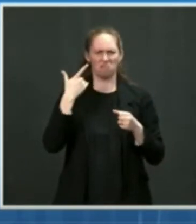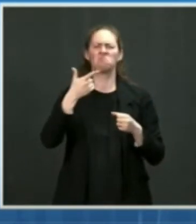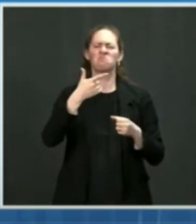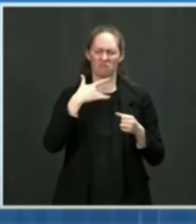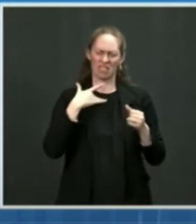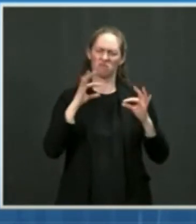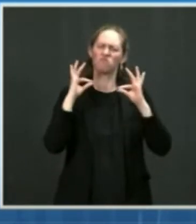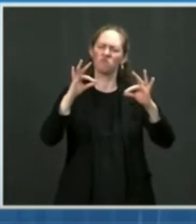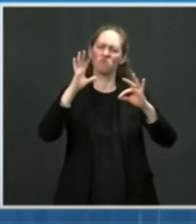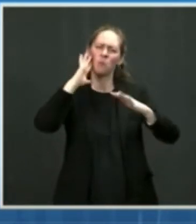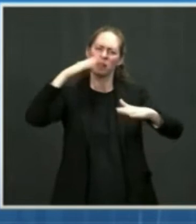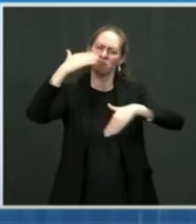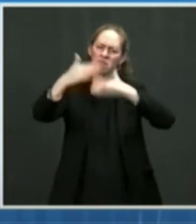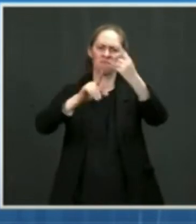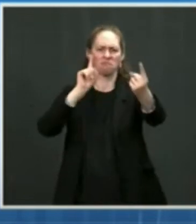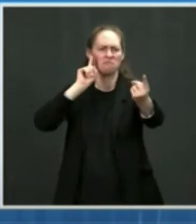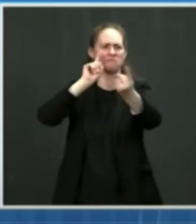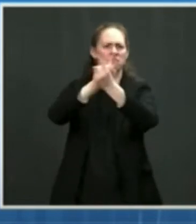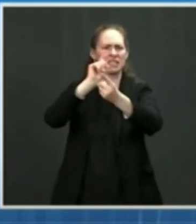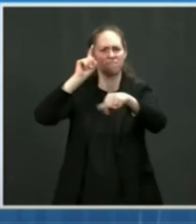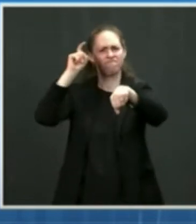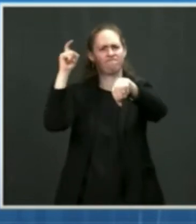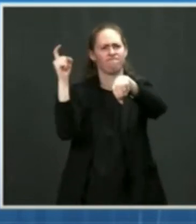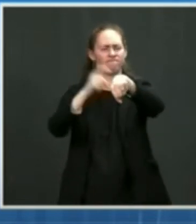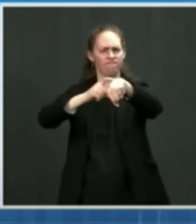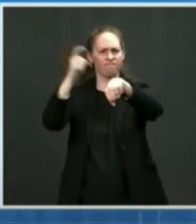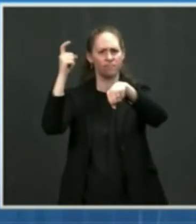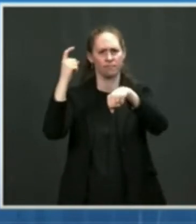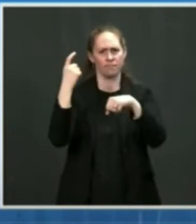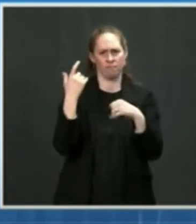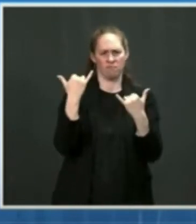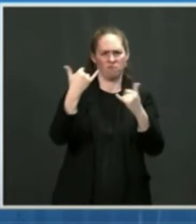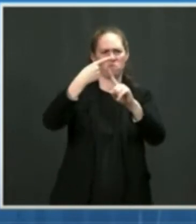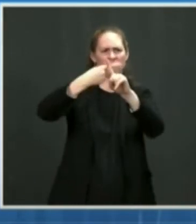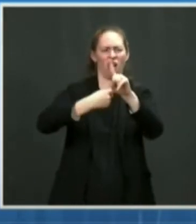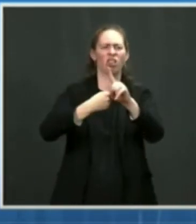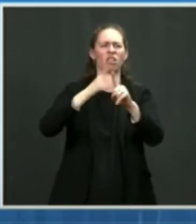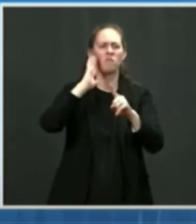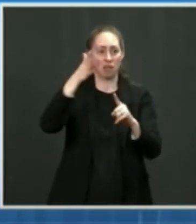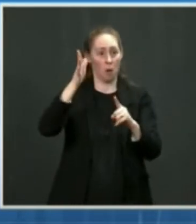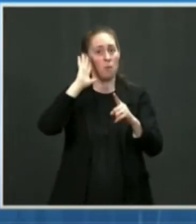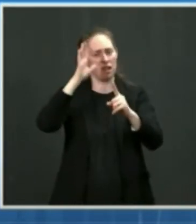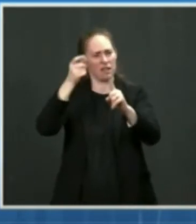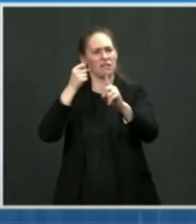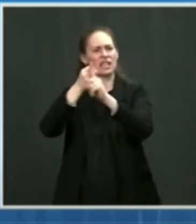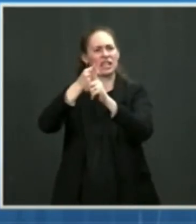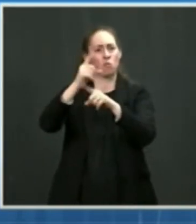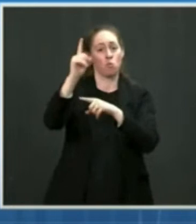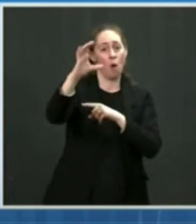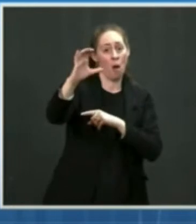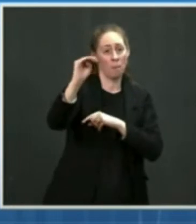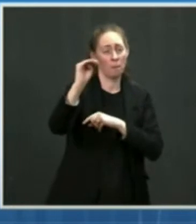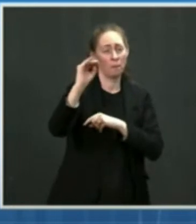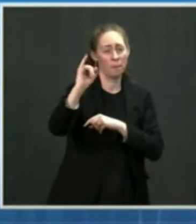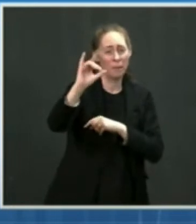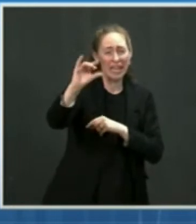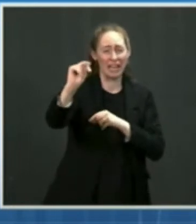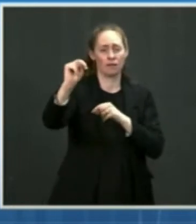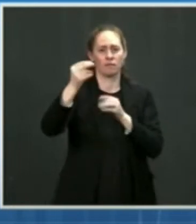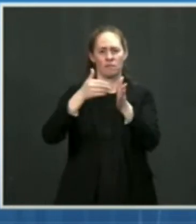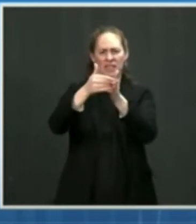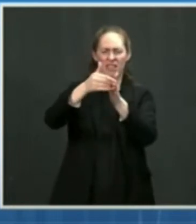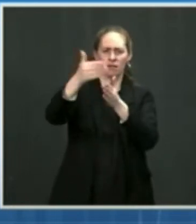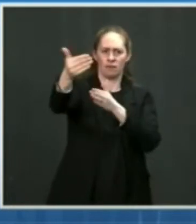near 24 million this month and over, and close to 100 million by May. And so we